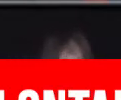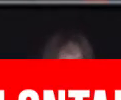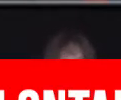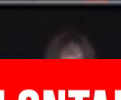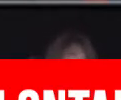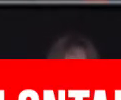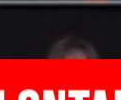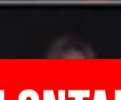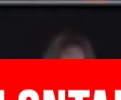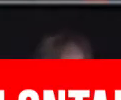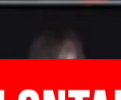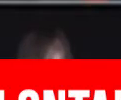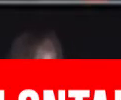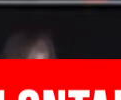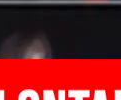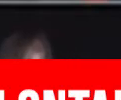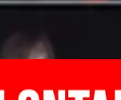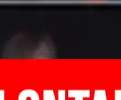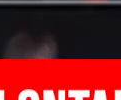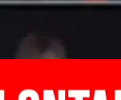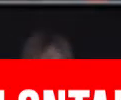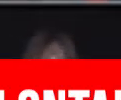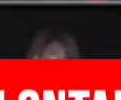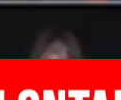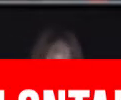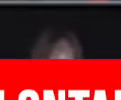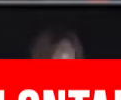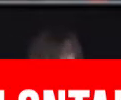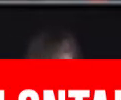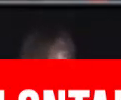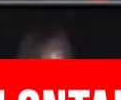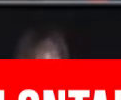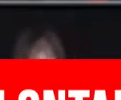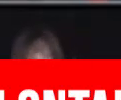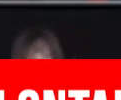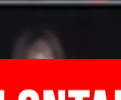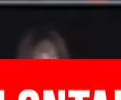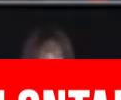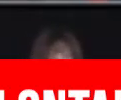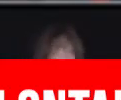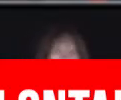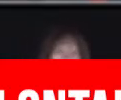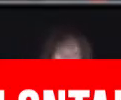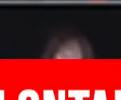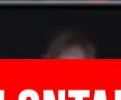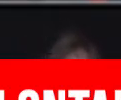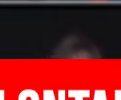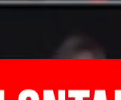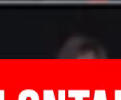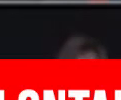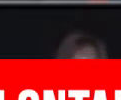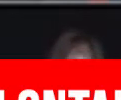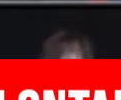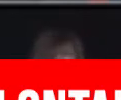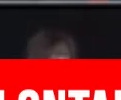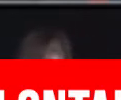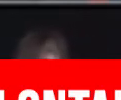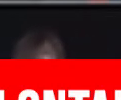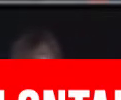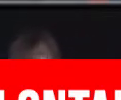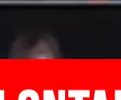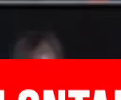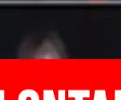we have outlined today will create new challenges. But as we committed in Ontario's action plan, Protect, Support and Recover, we will continue to be there to